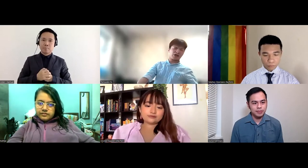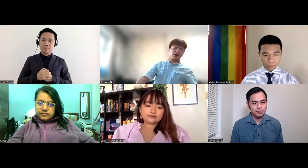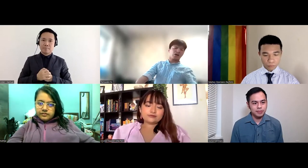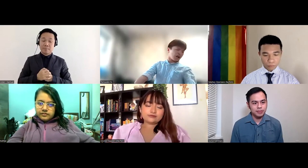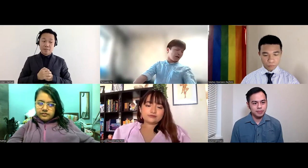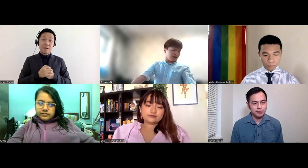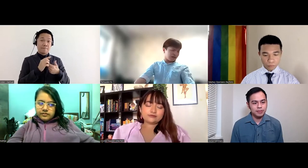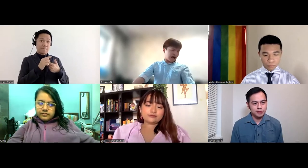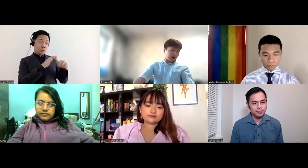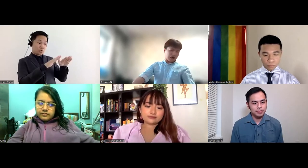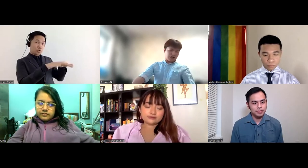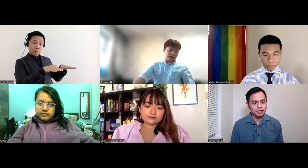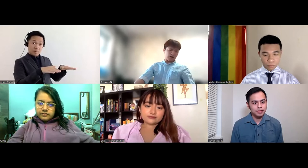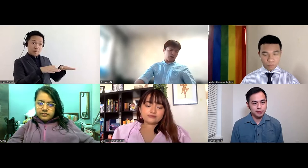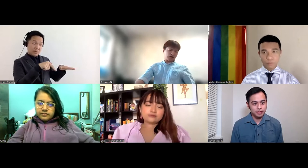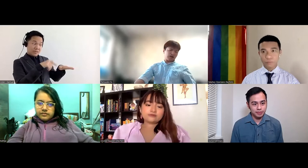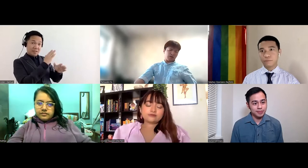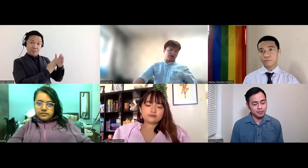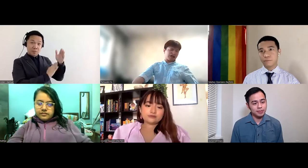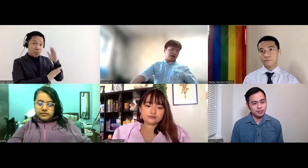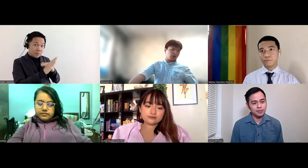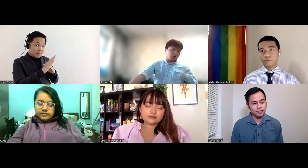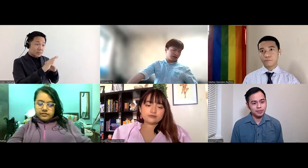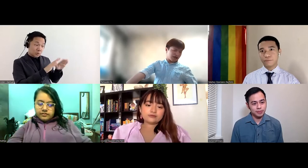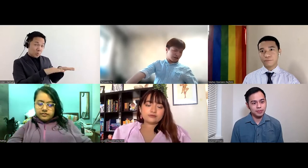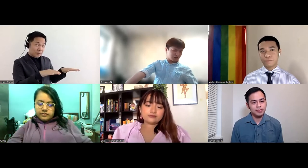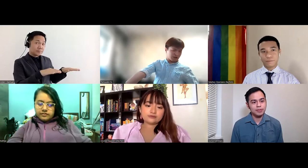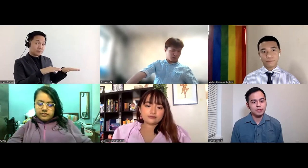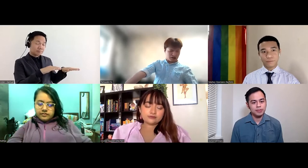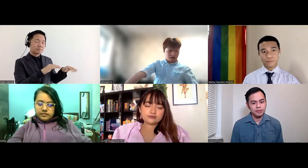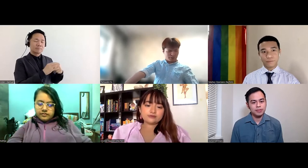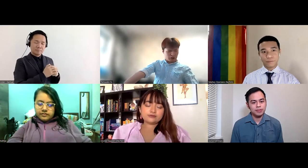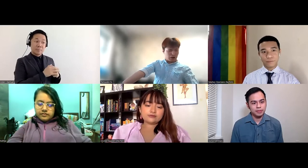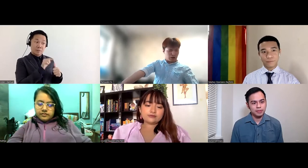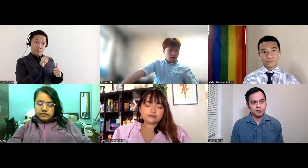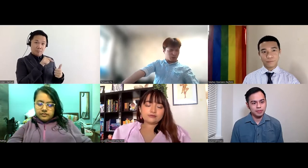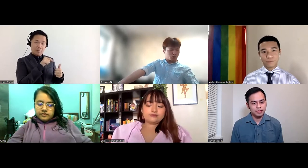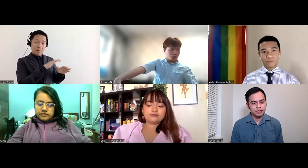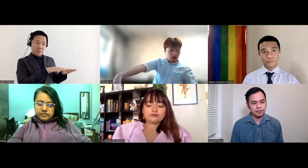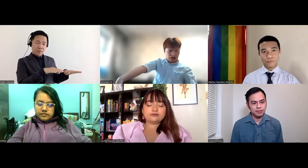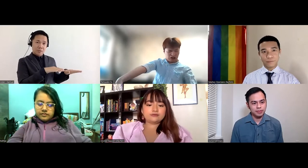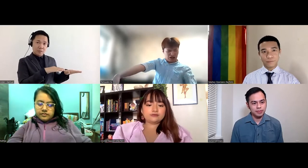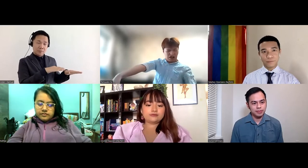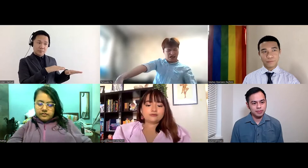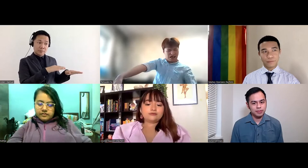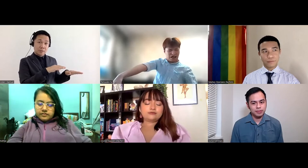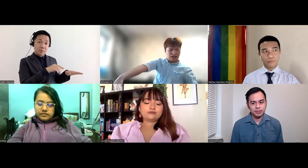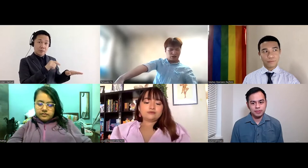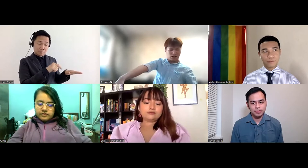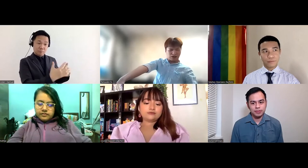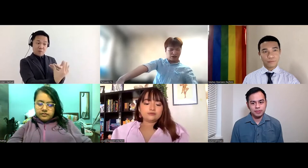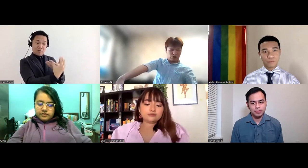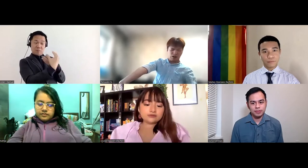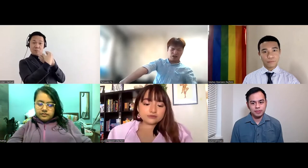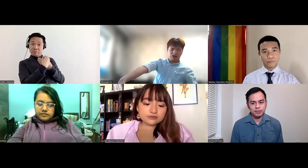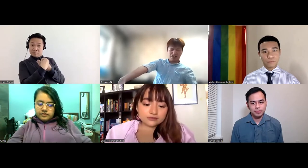children with disabilities being involved is not just a problem of